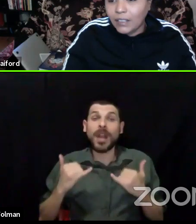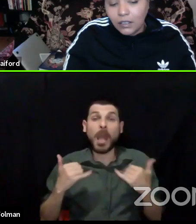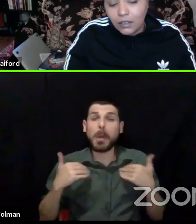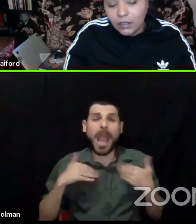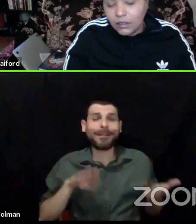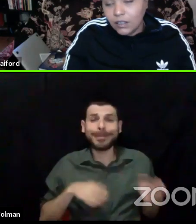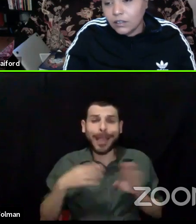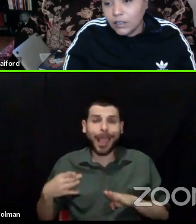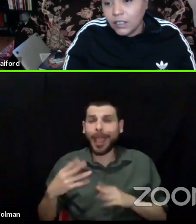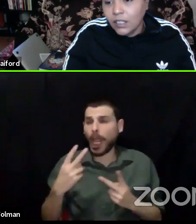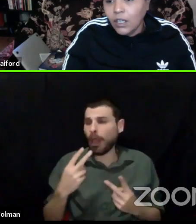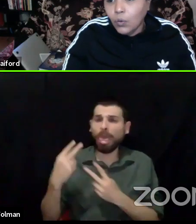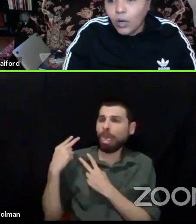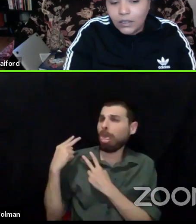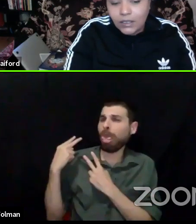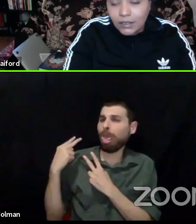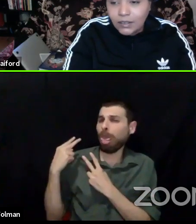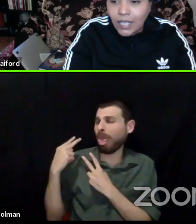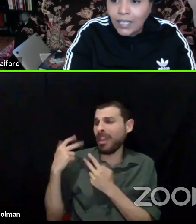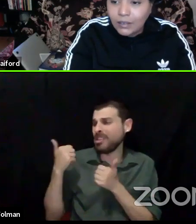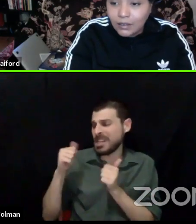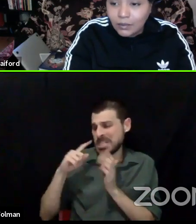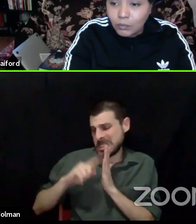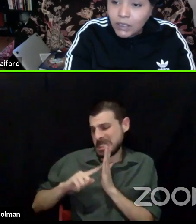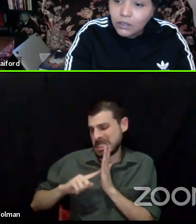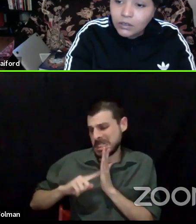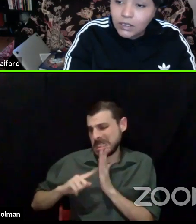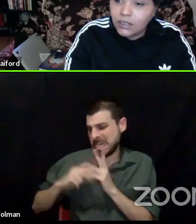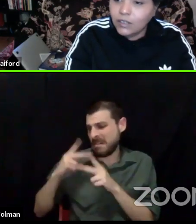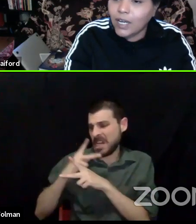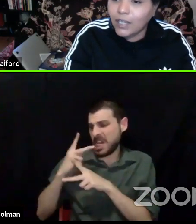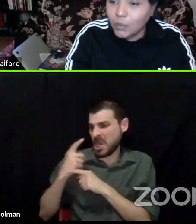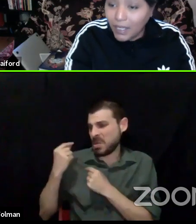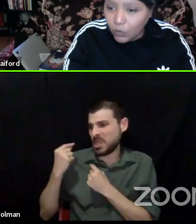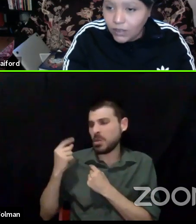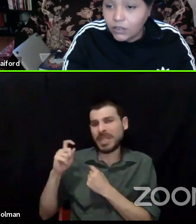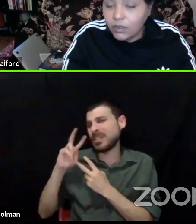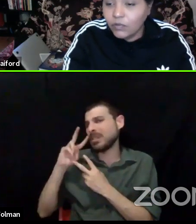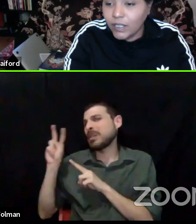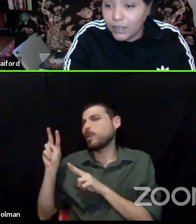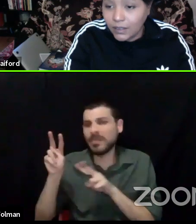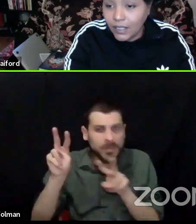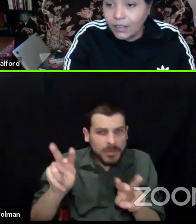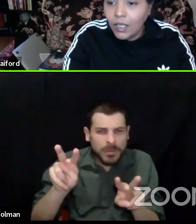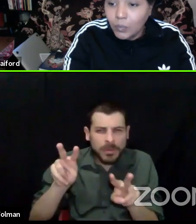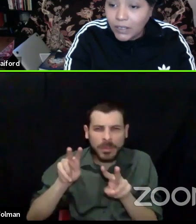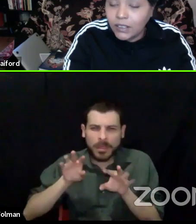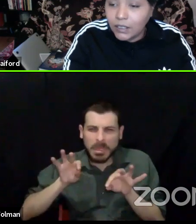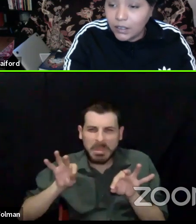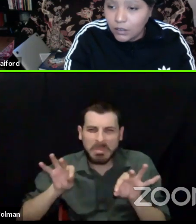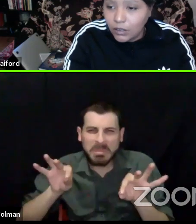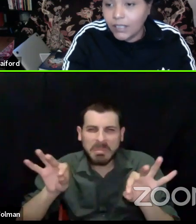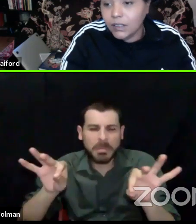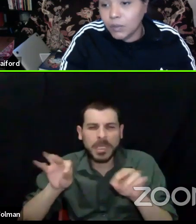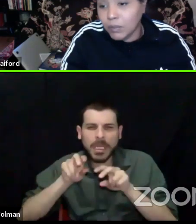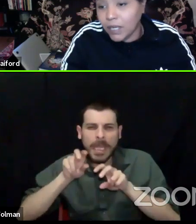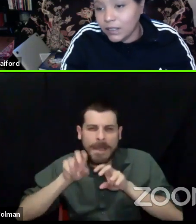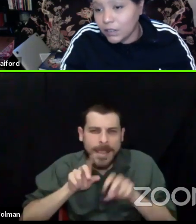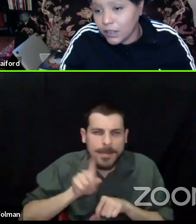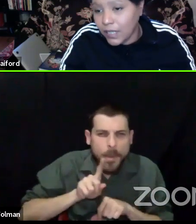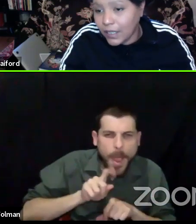nobody literally wants that meal to survive. Nobody wants to invest in that, but they're going to utilize